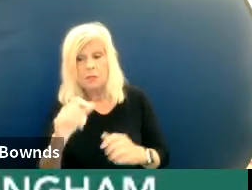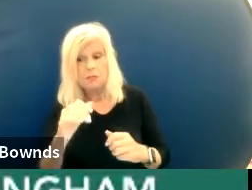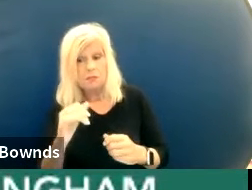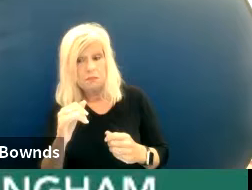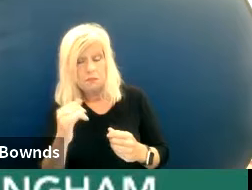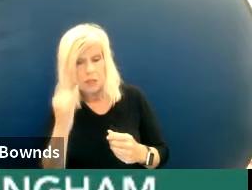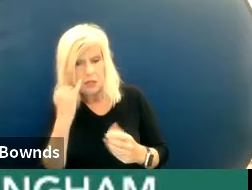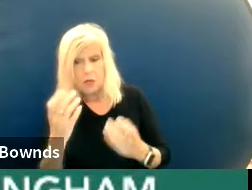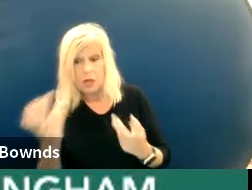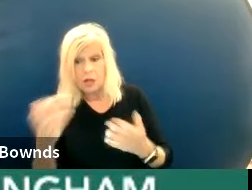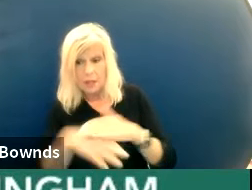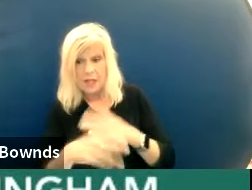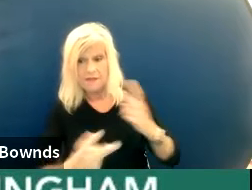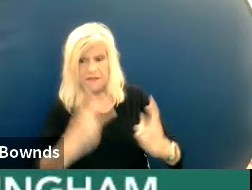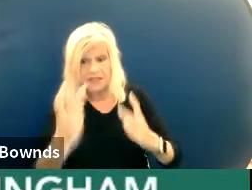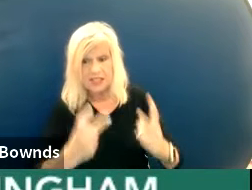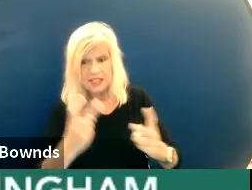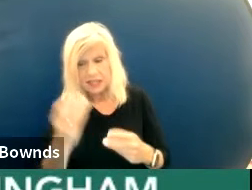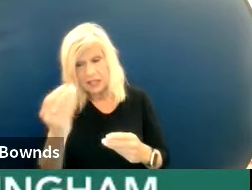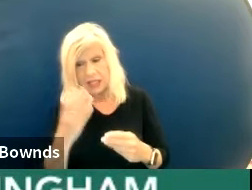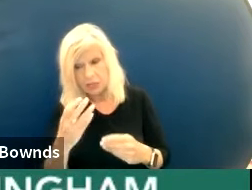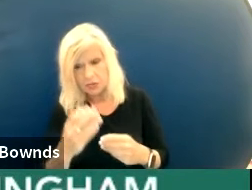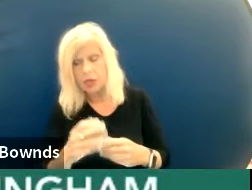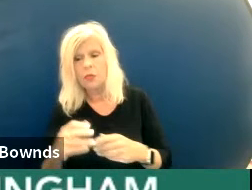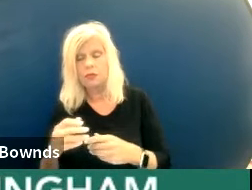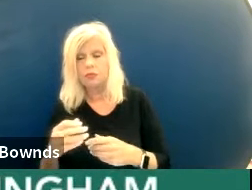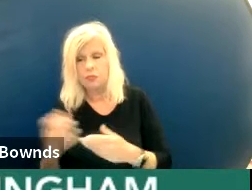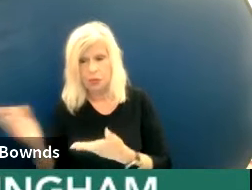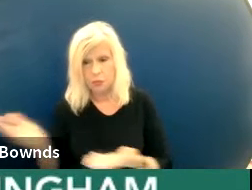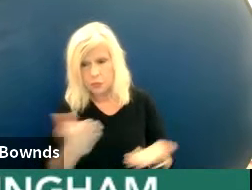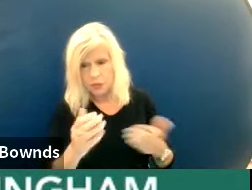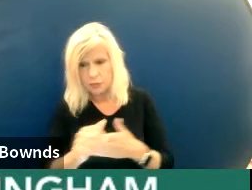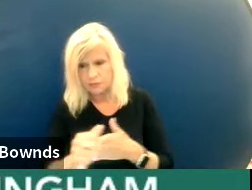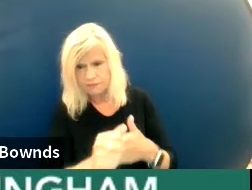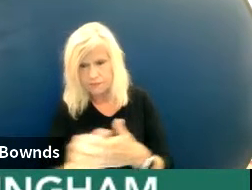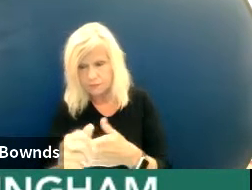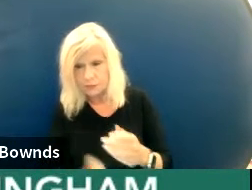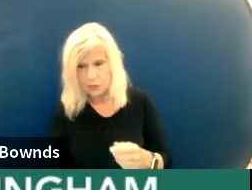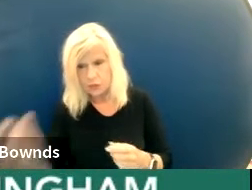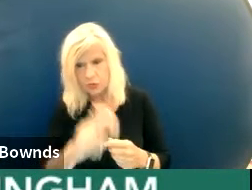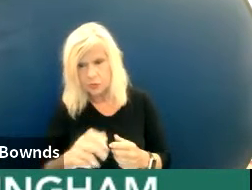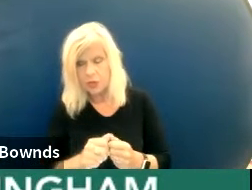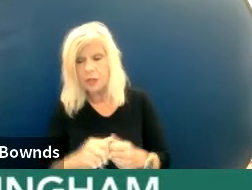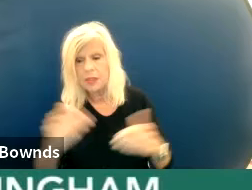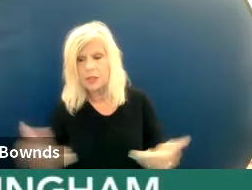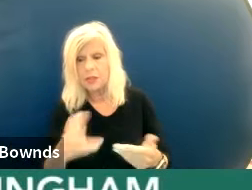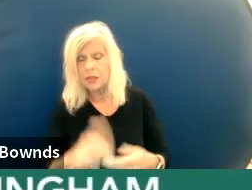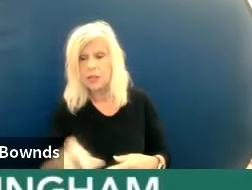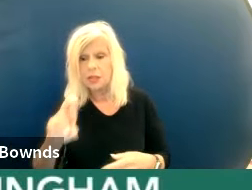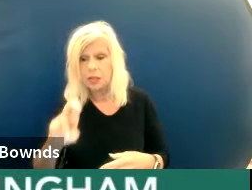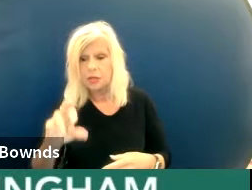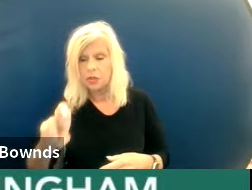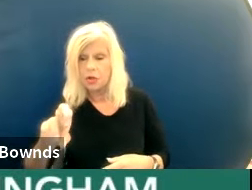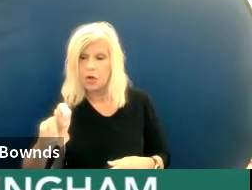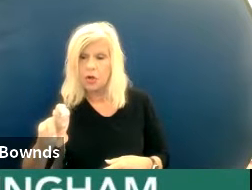UAB Lakeshore Collaborative, please let us know and we'll give you a tour. And I would like to introduce Dr. Dean, our Dean,